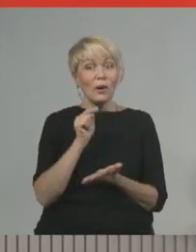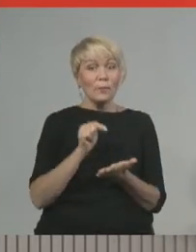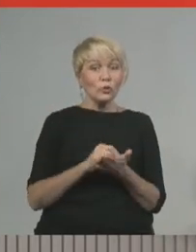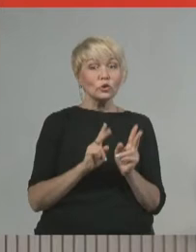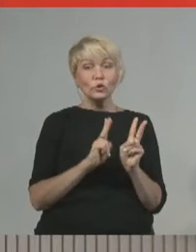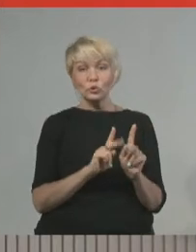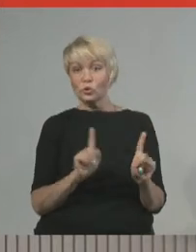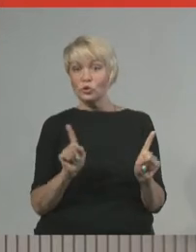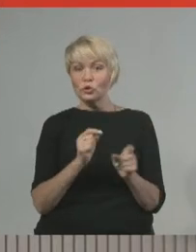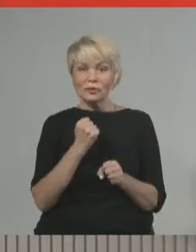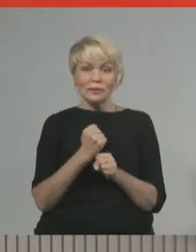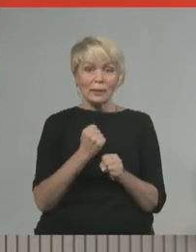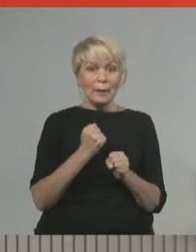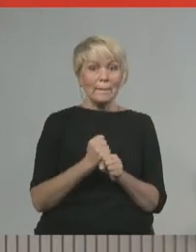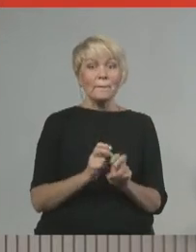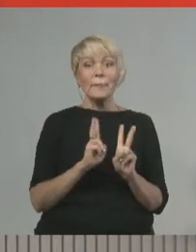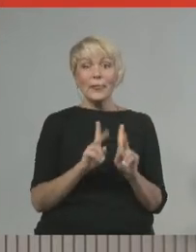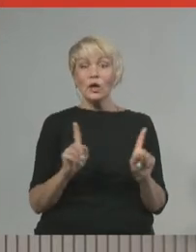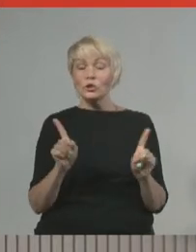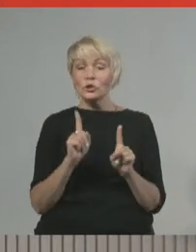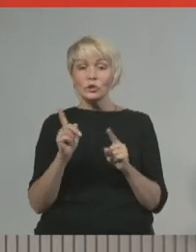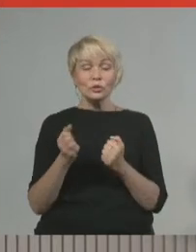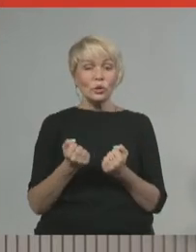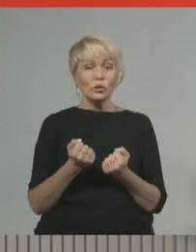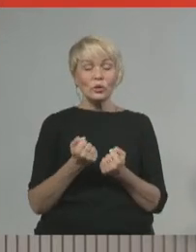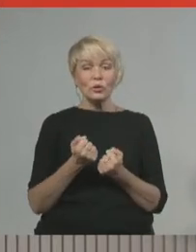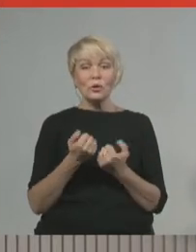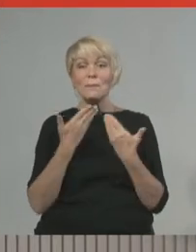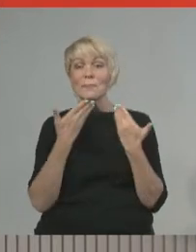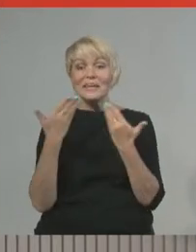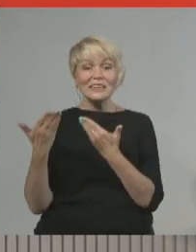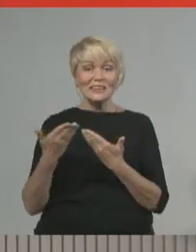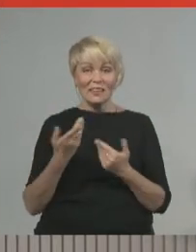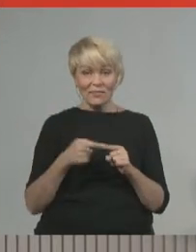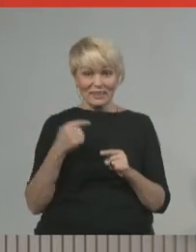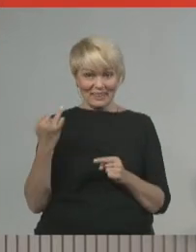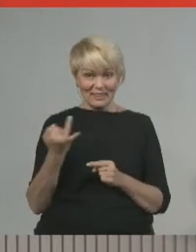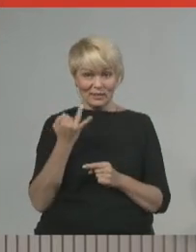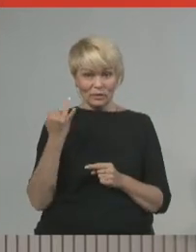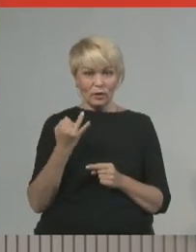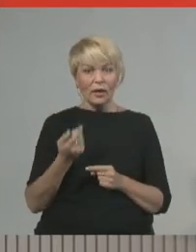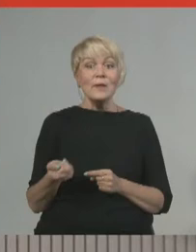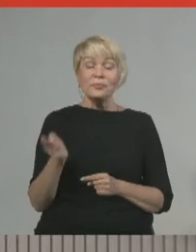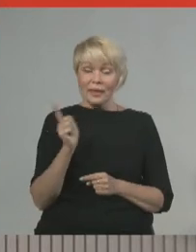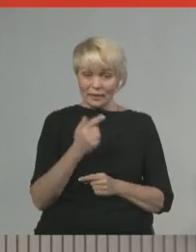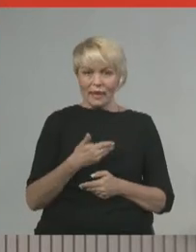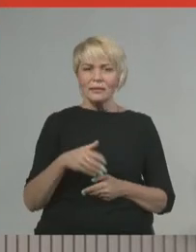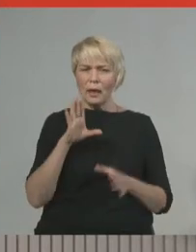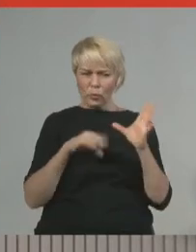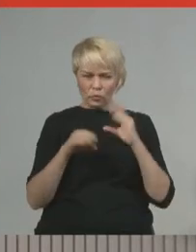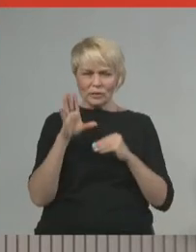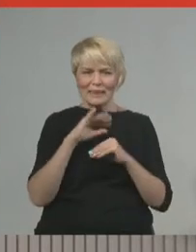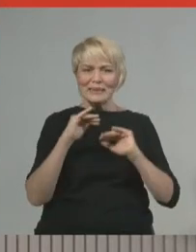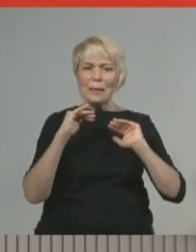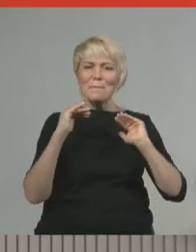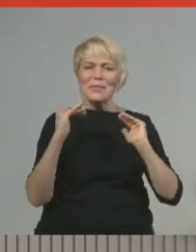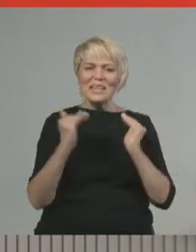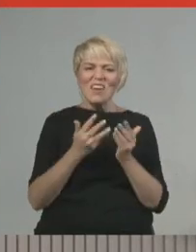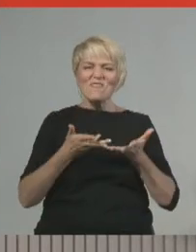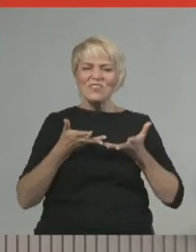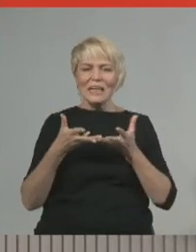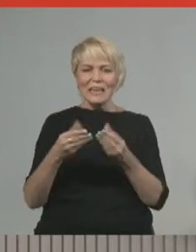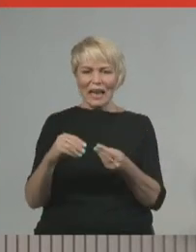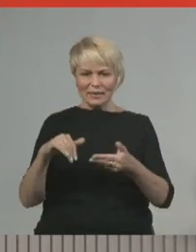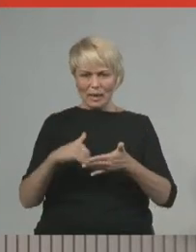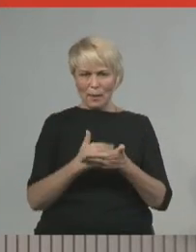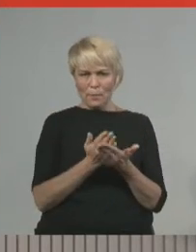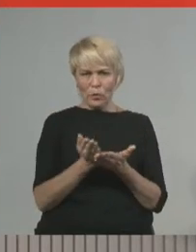their attention who did what or who where to look for some support or answers and then we can minimize